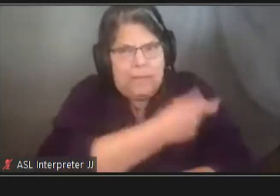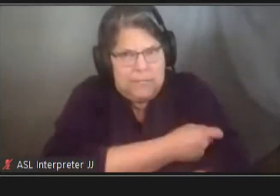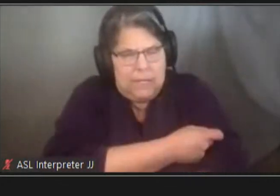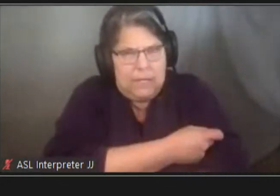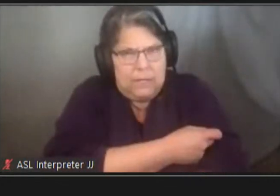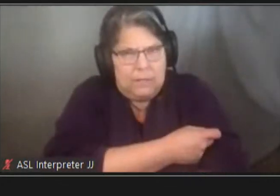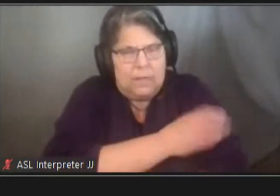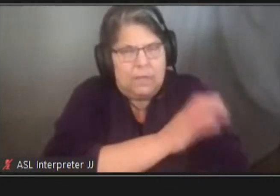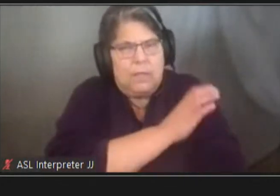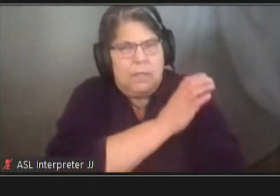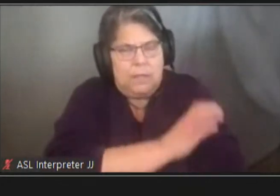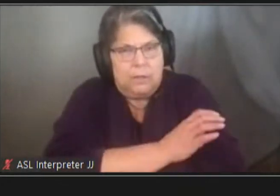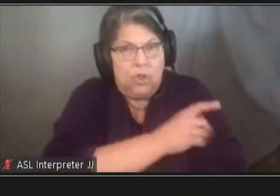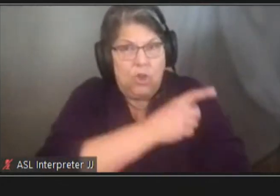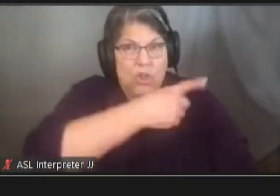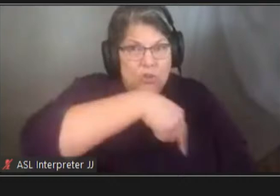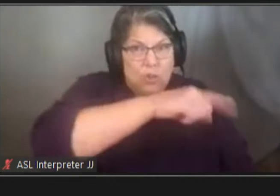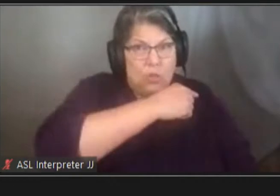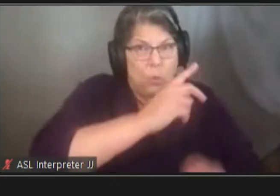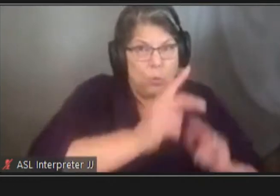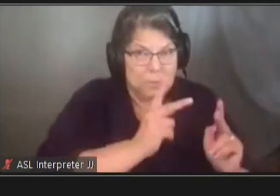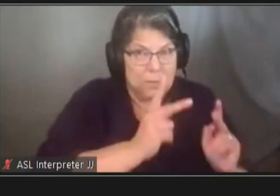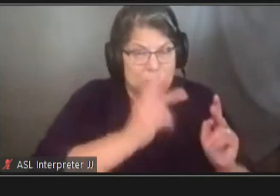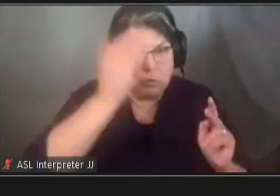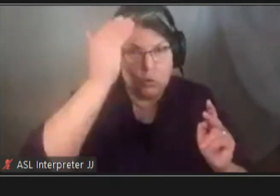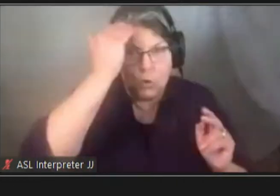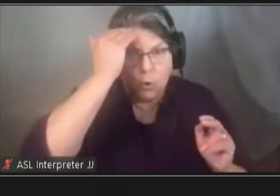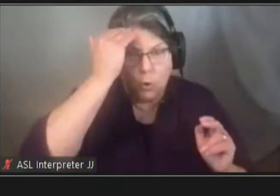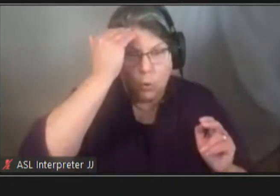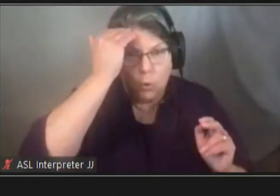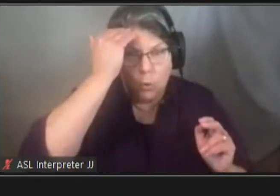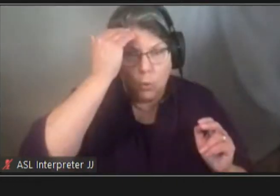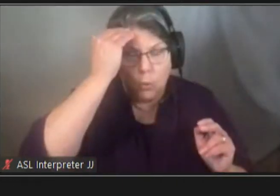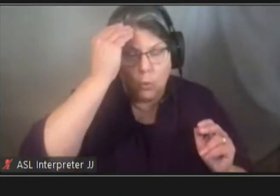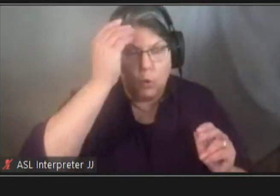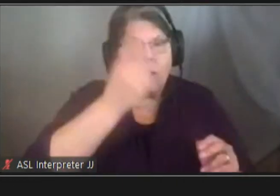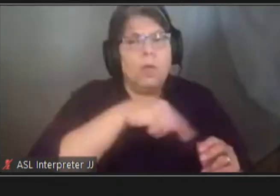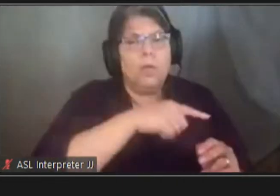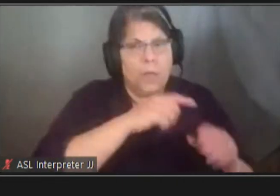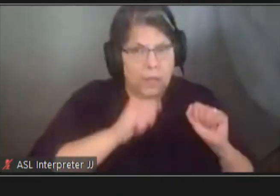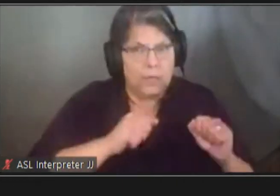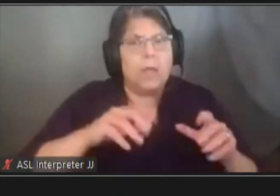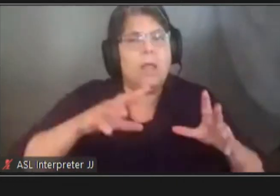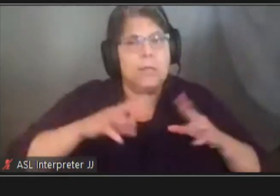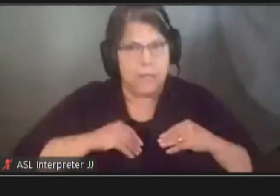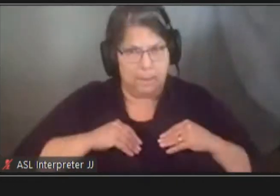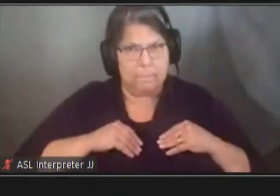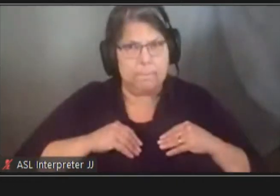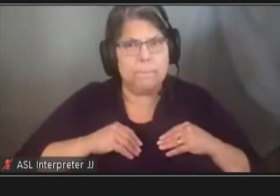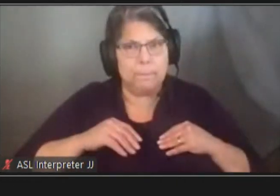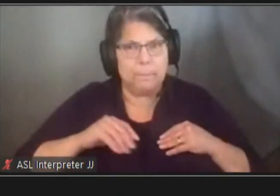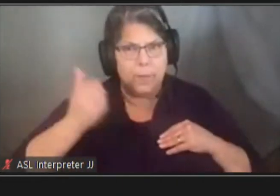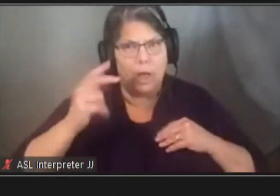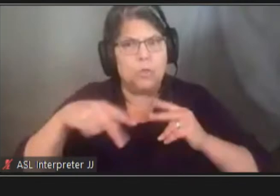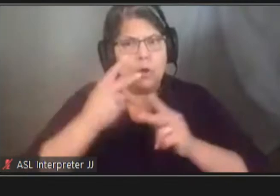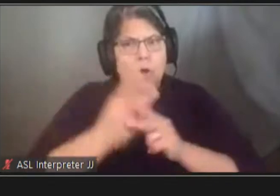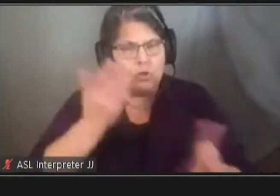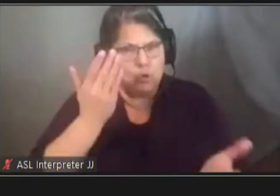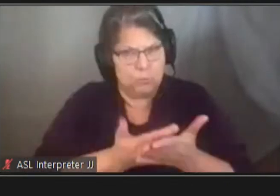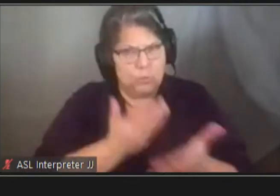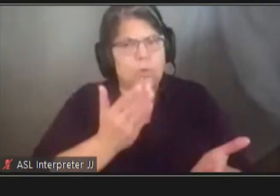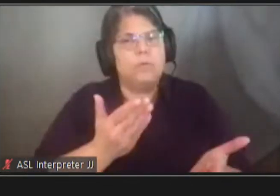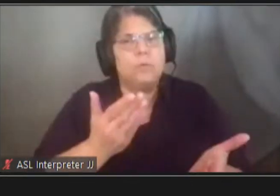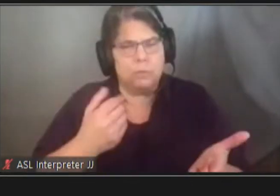Have they yet gotten the word that they can accept other forms of proof that they are employed